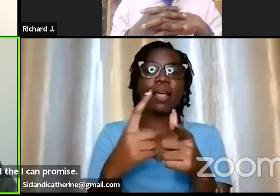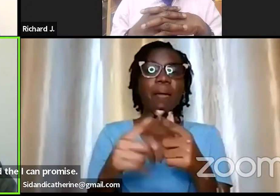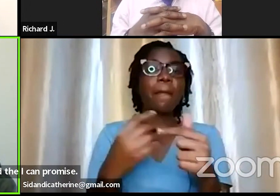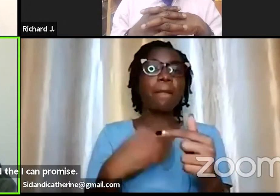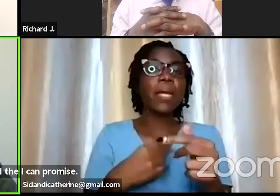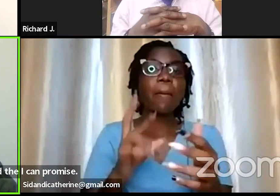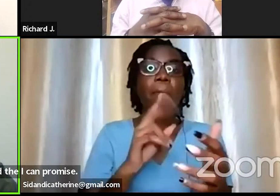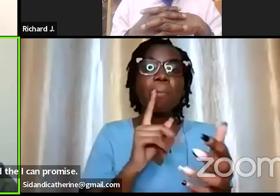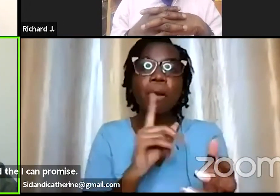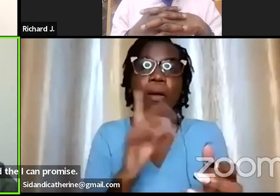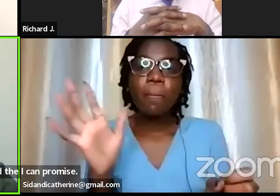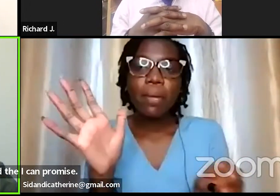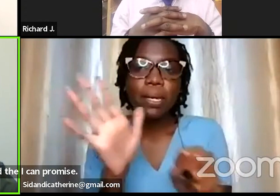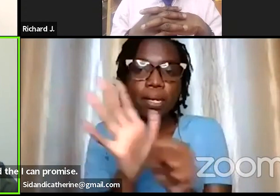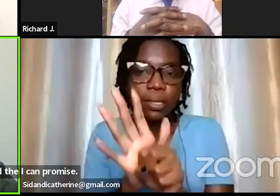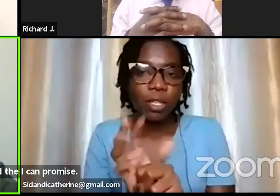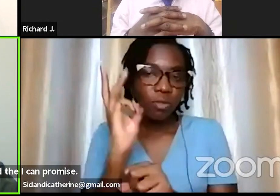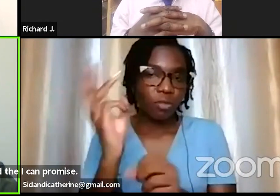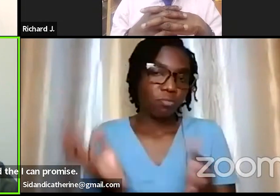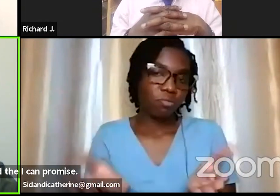to be a huge shift.